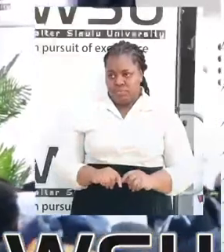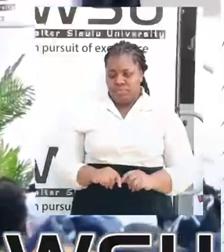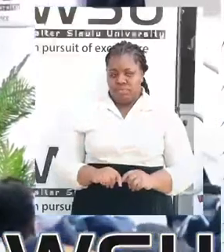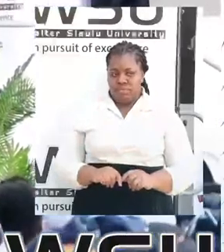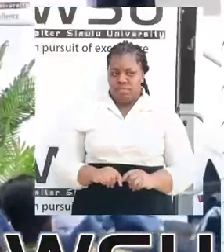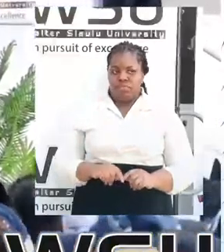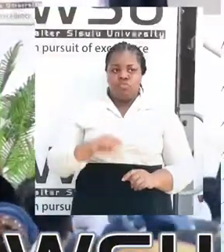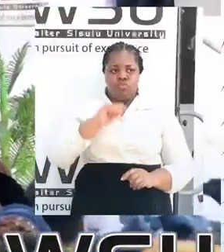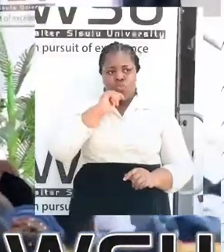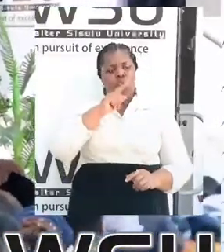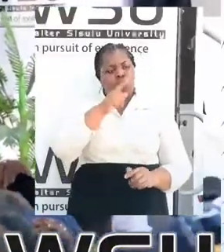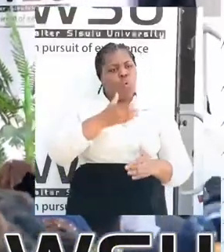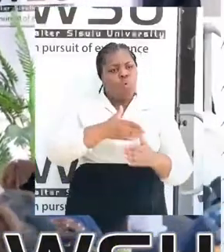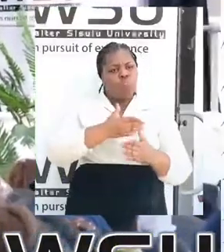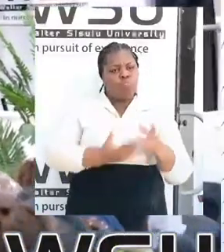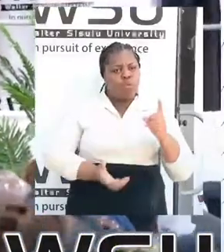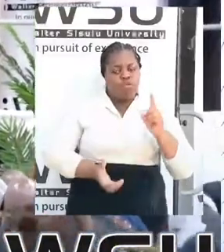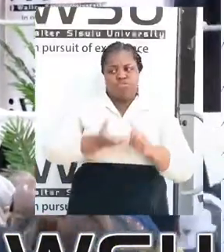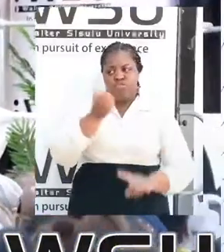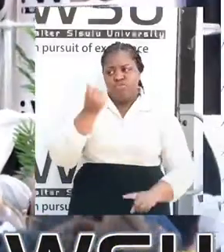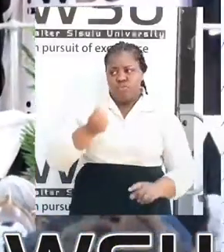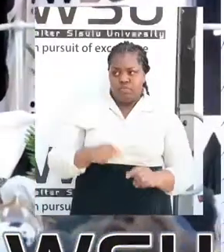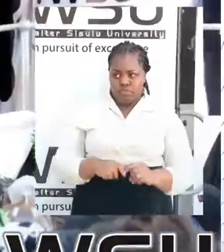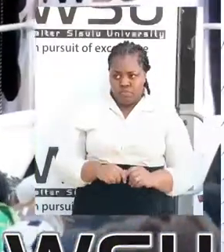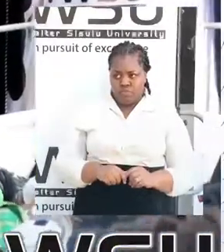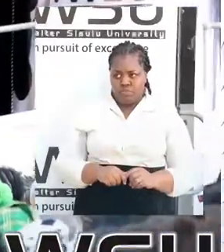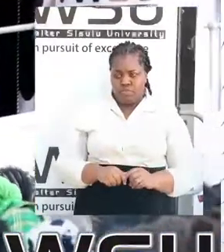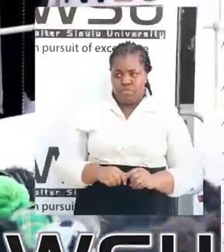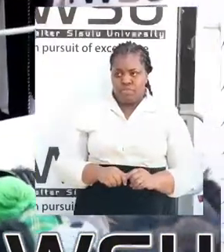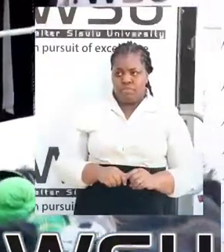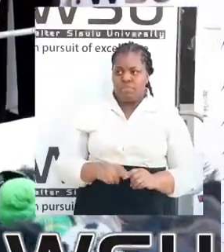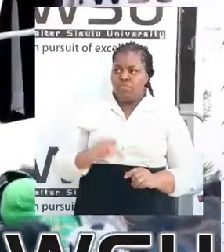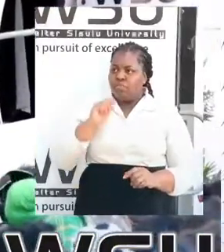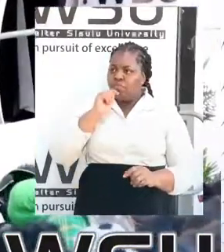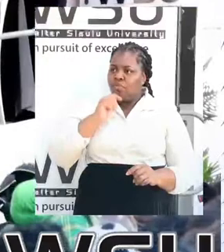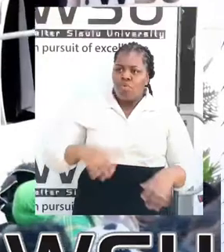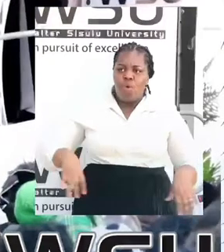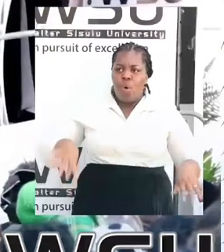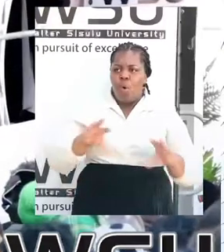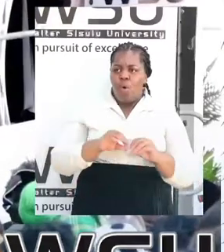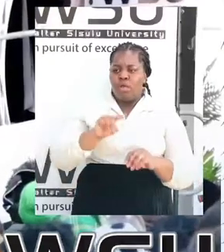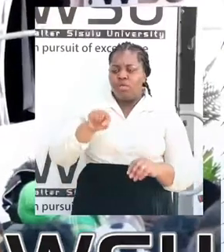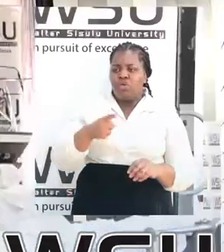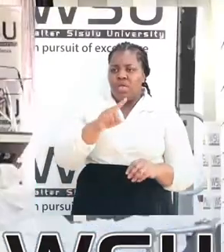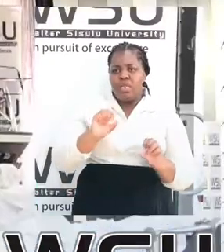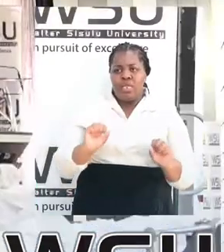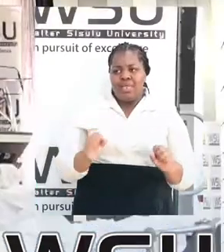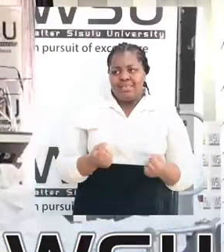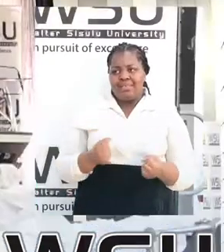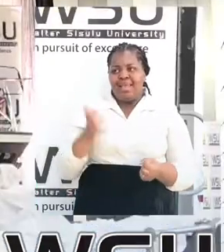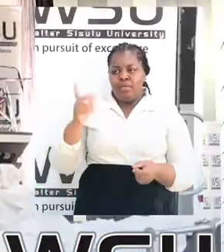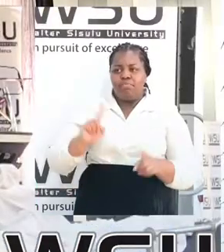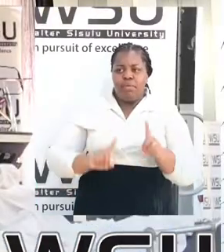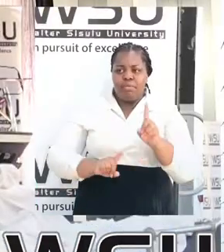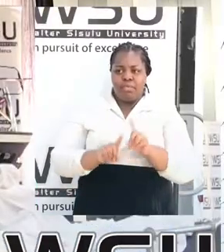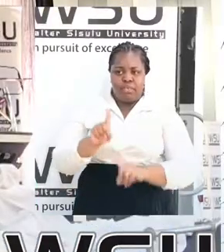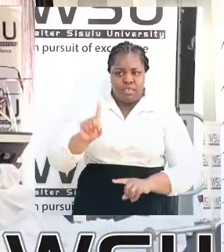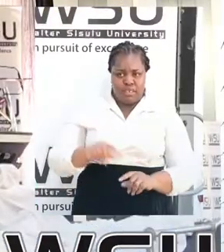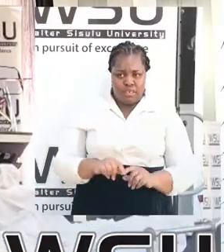ugqatso nilufezile. Singa yonke into eniyenzayo emhlabeni ibe